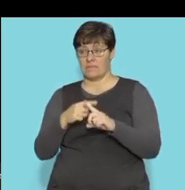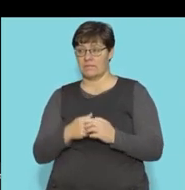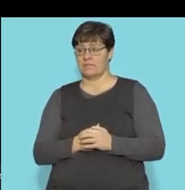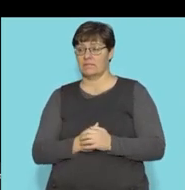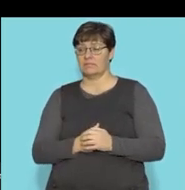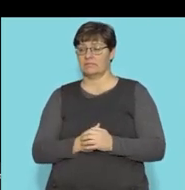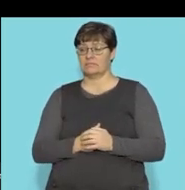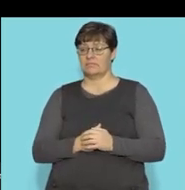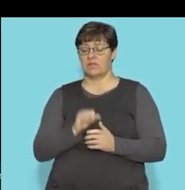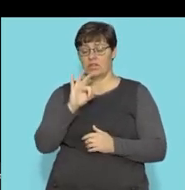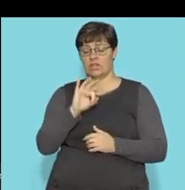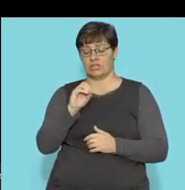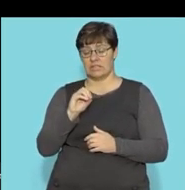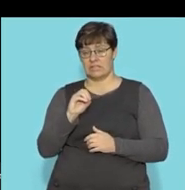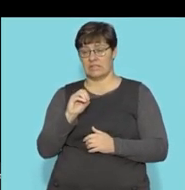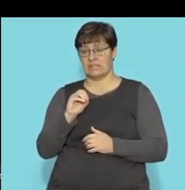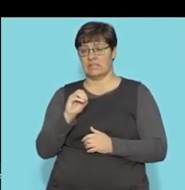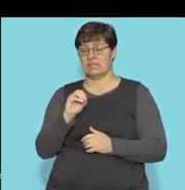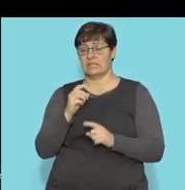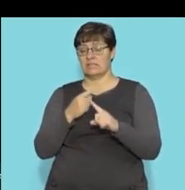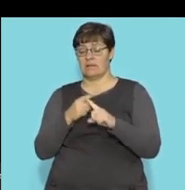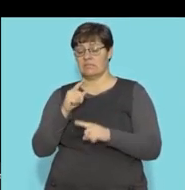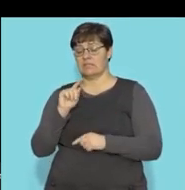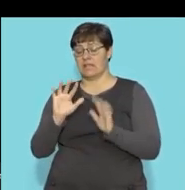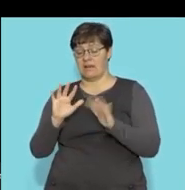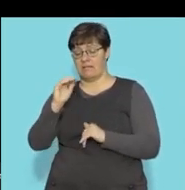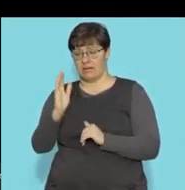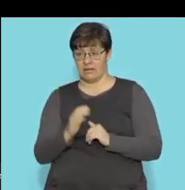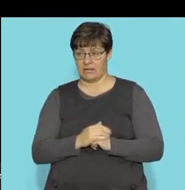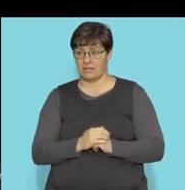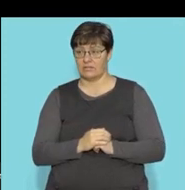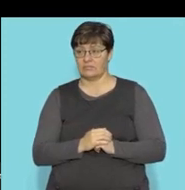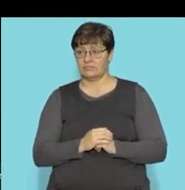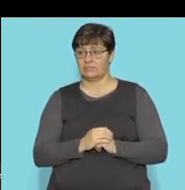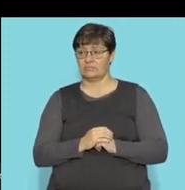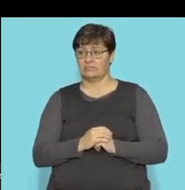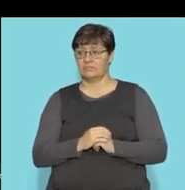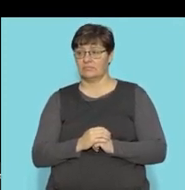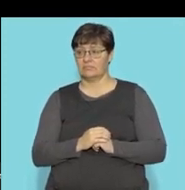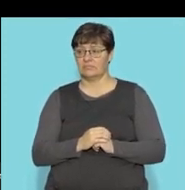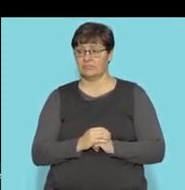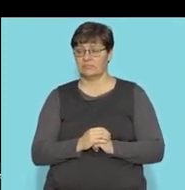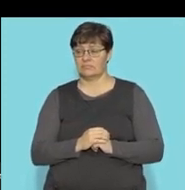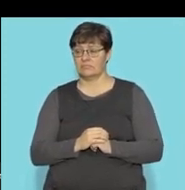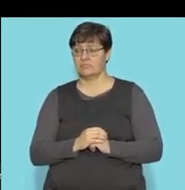plus 4 times the area of the rectangles.